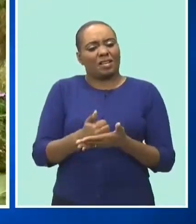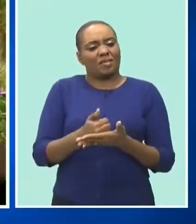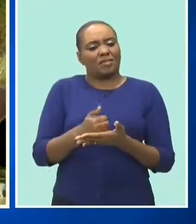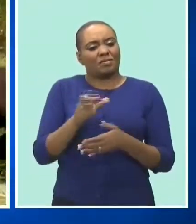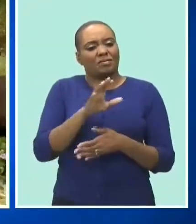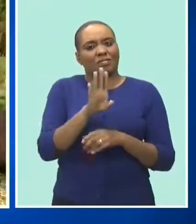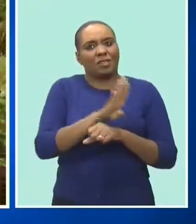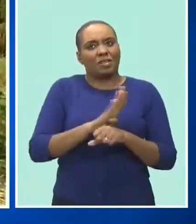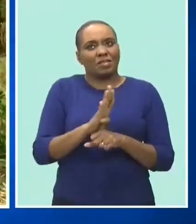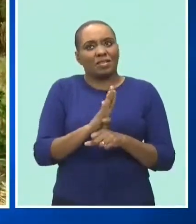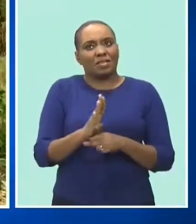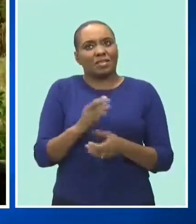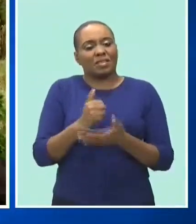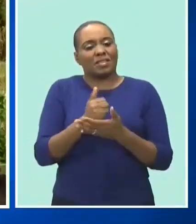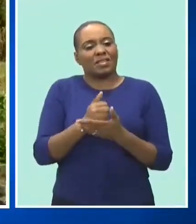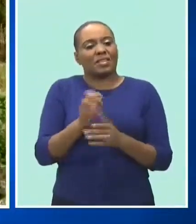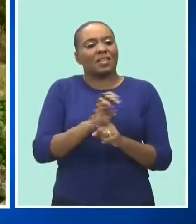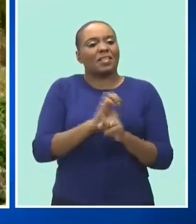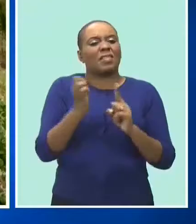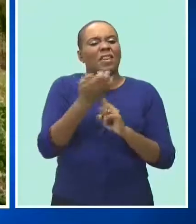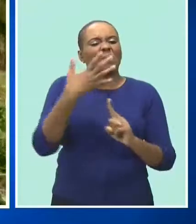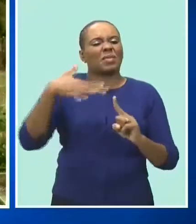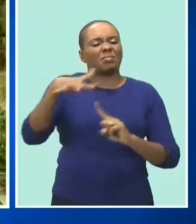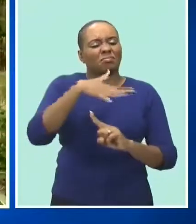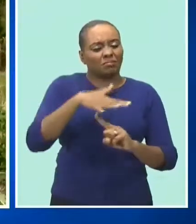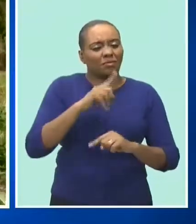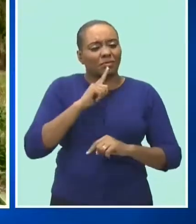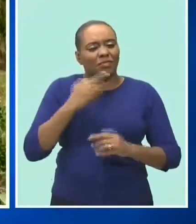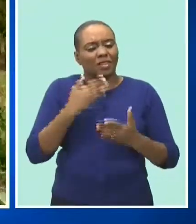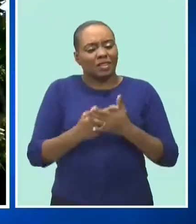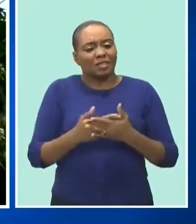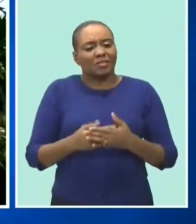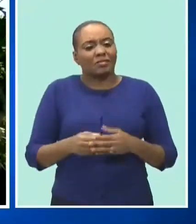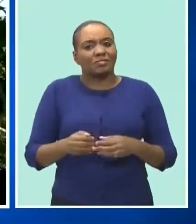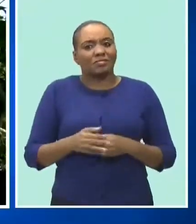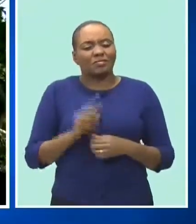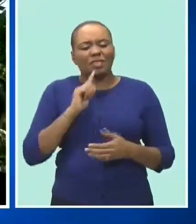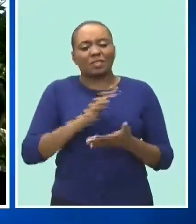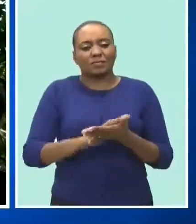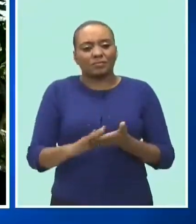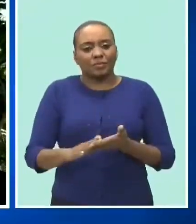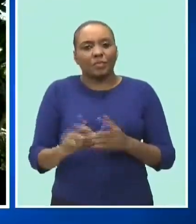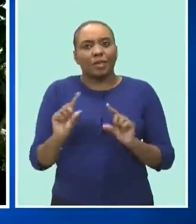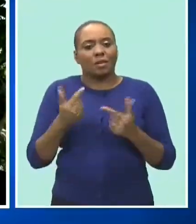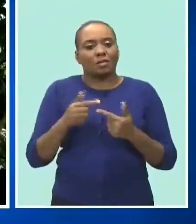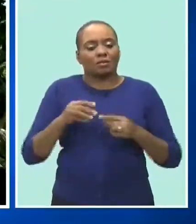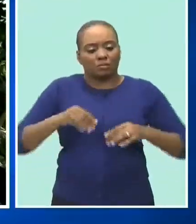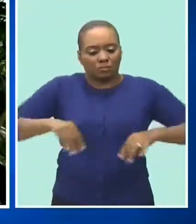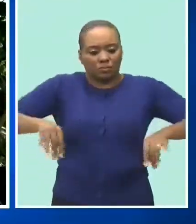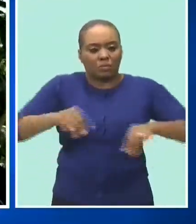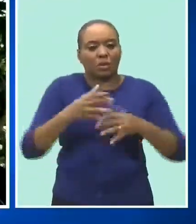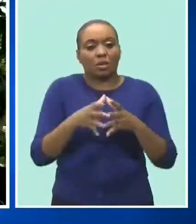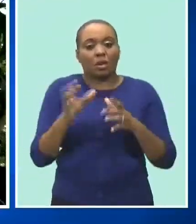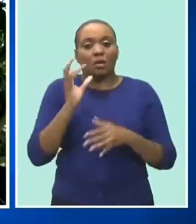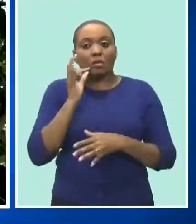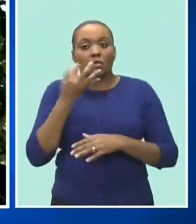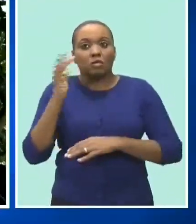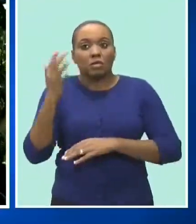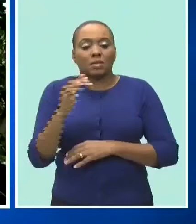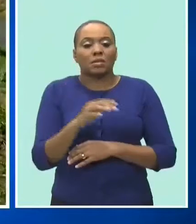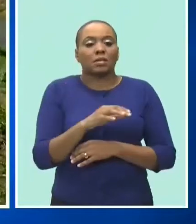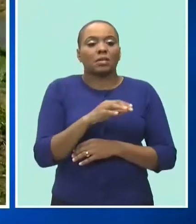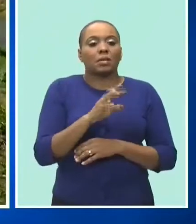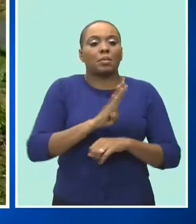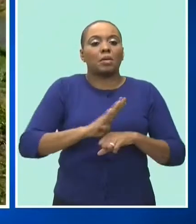the environment and the greens and everything. So it's really nice. The group planted a variety of fruit trees ranging from